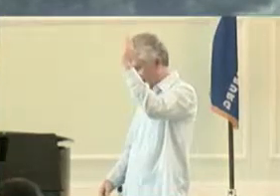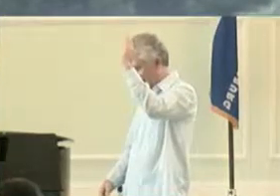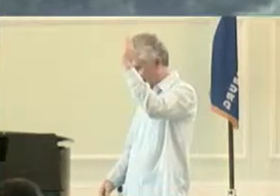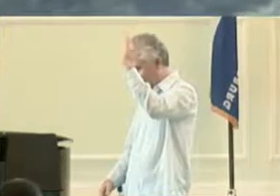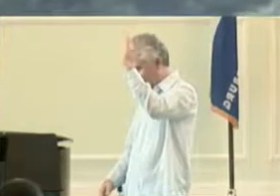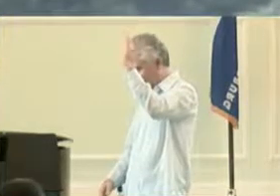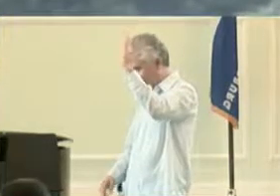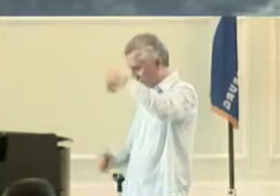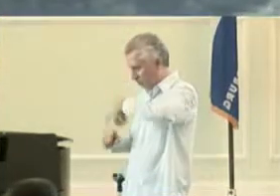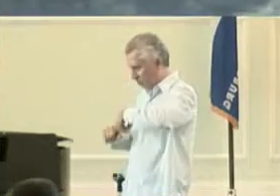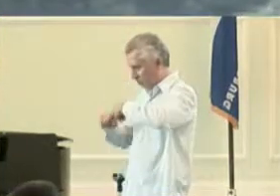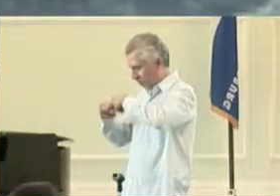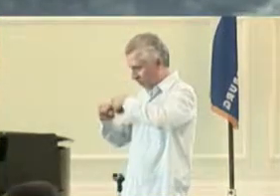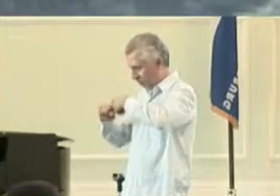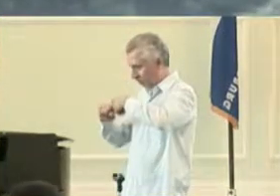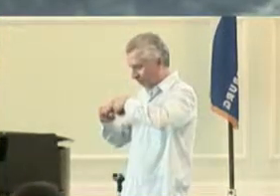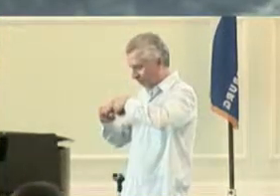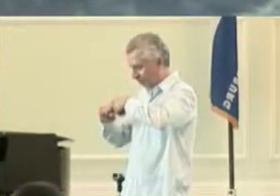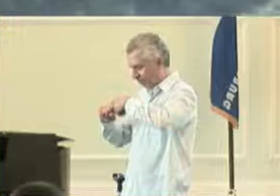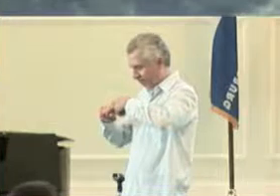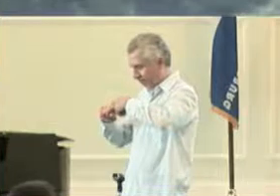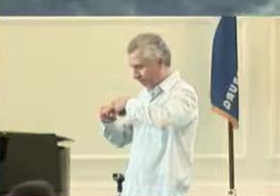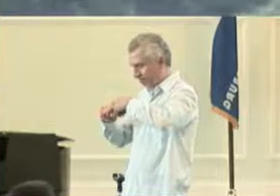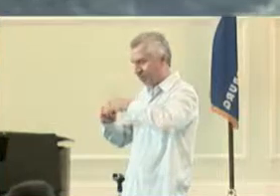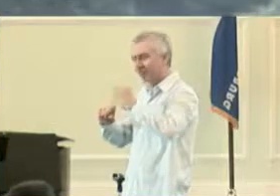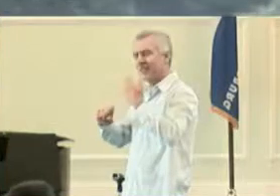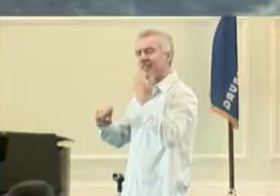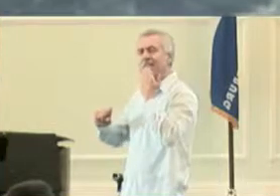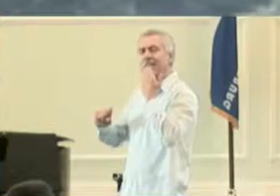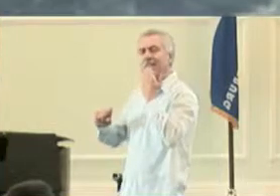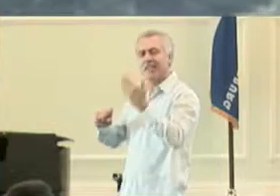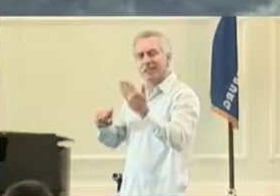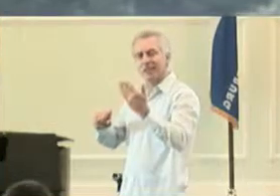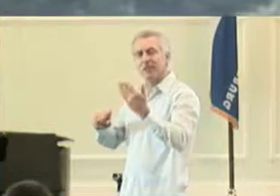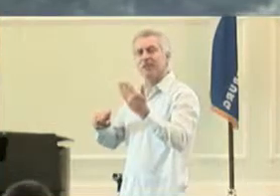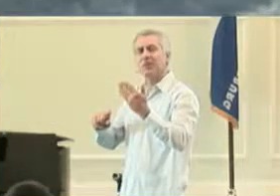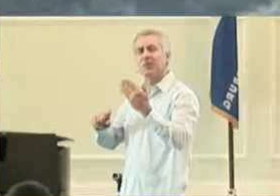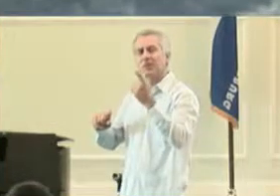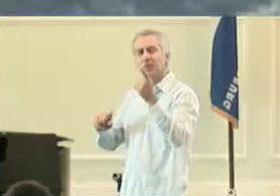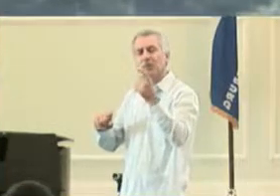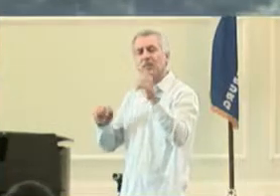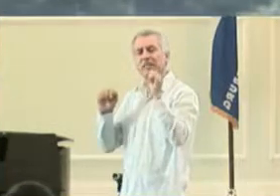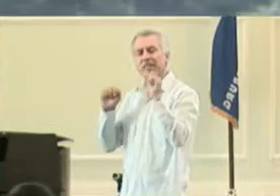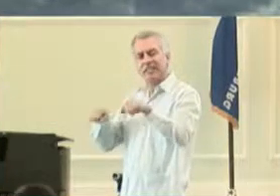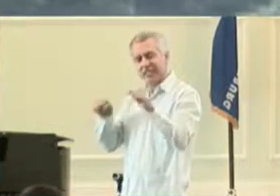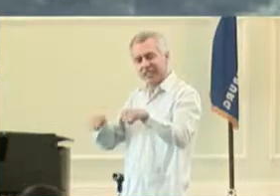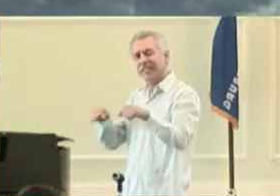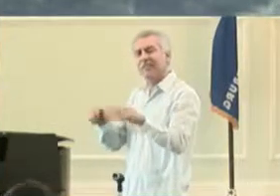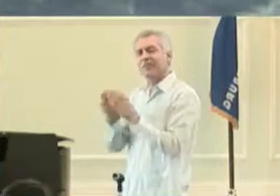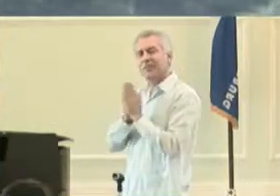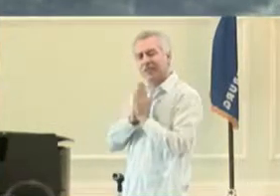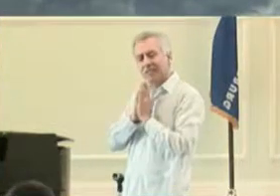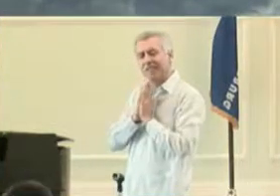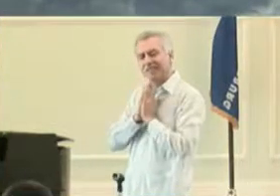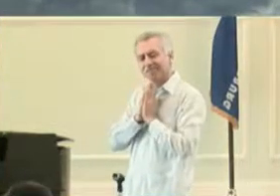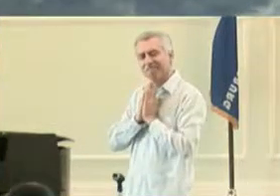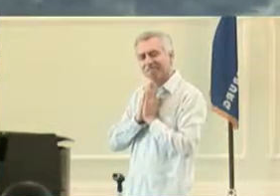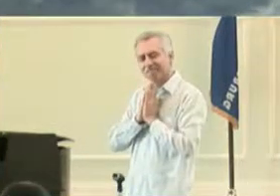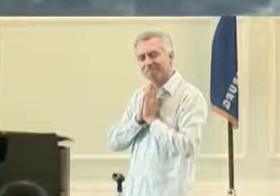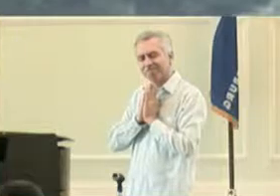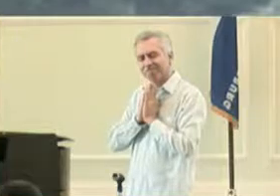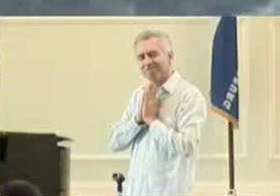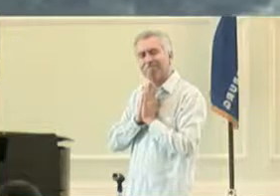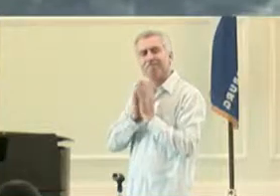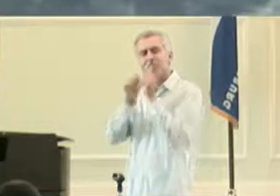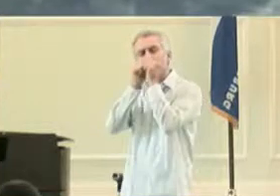we pause to thank you for the privilege of prayer. We pause to ask you in a special way to